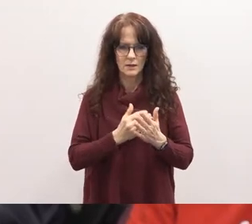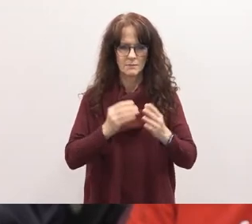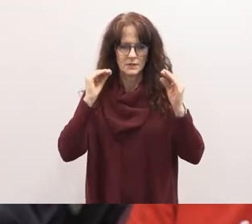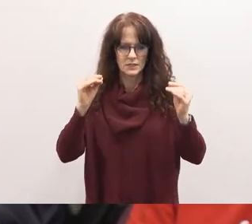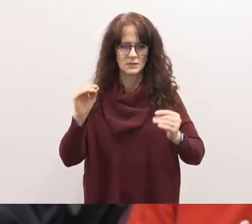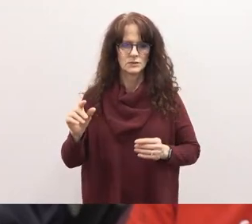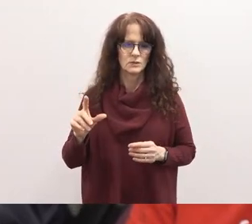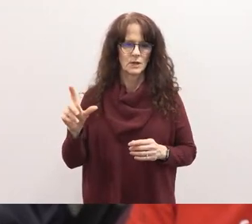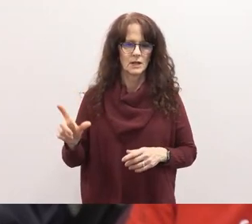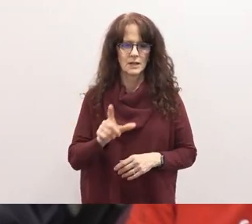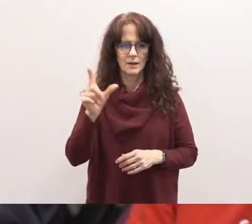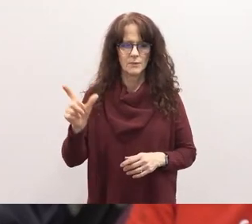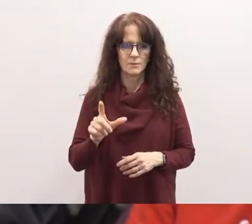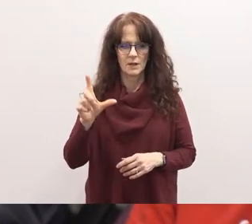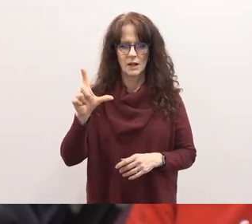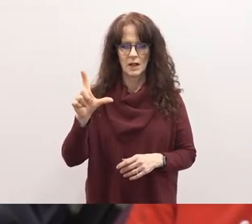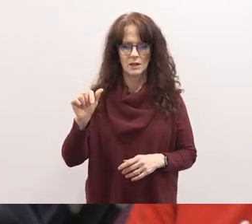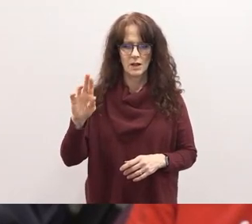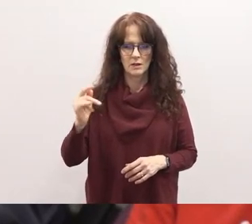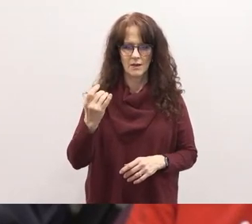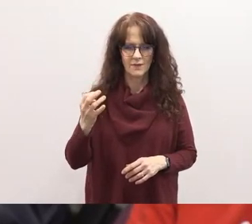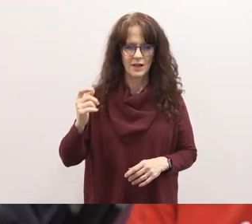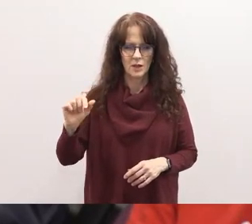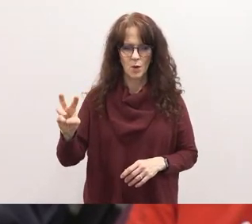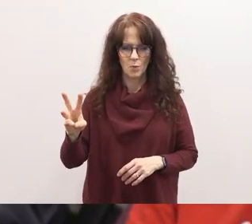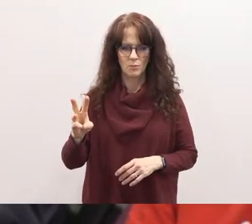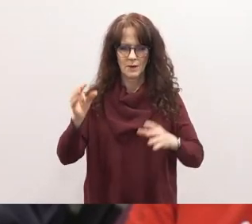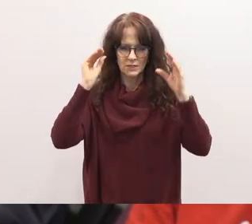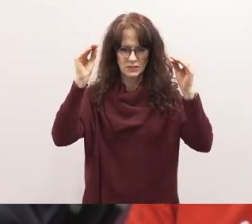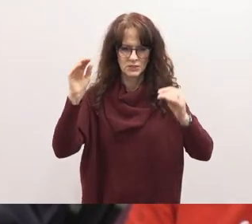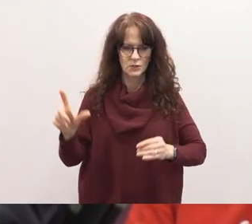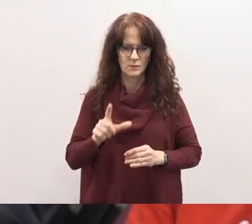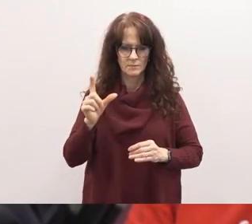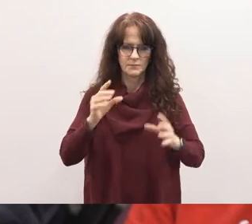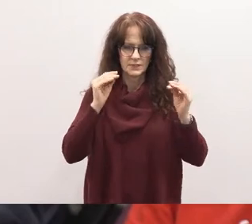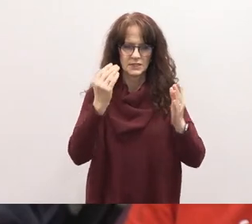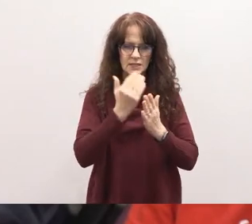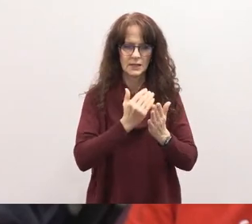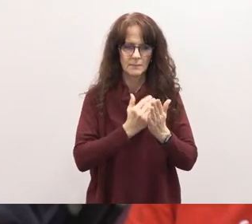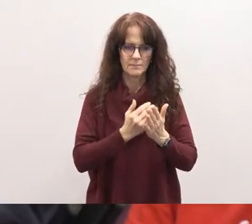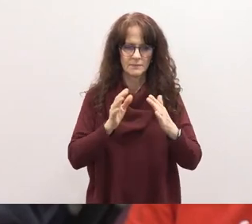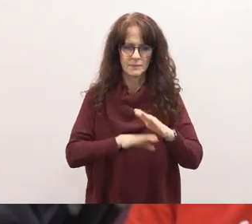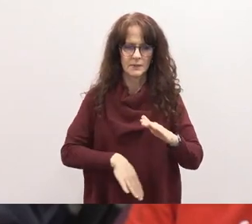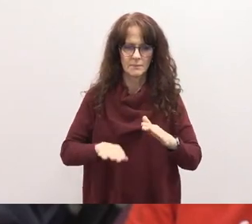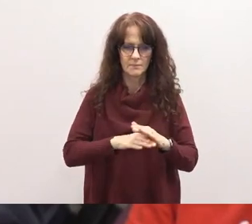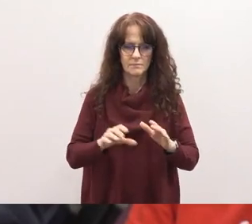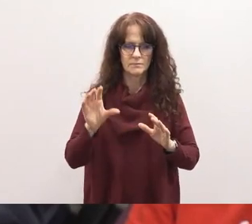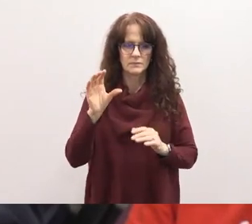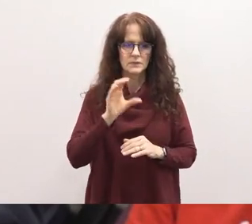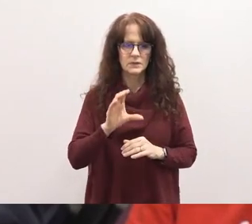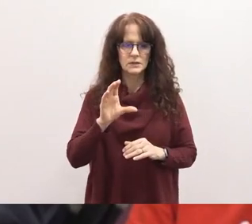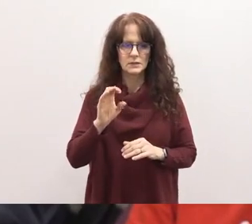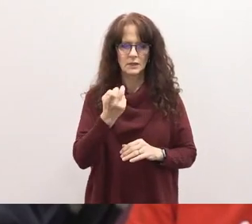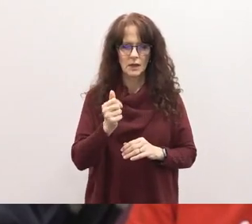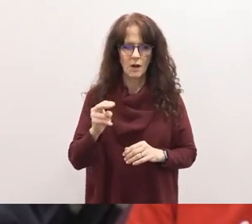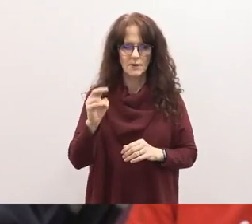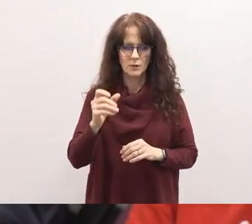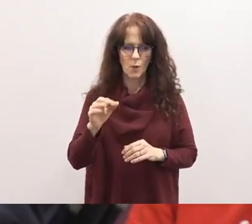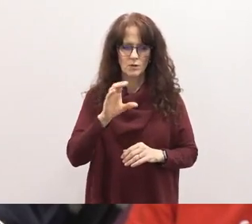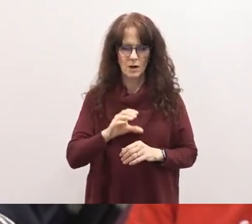at Longfellow Elementary. As a teacher librarian, I teach lessons that are based on Common Core Model School Library